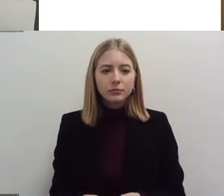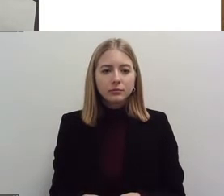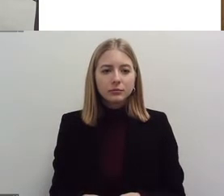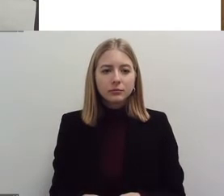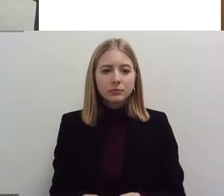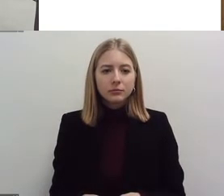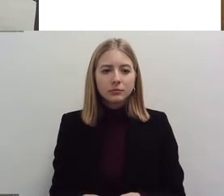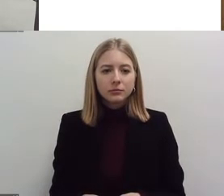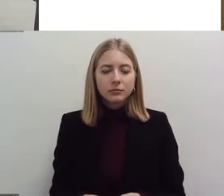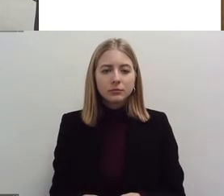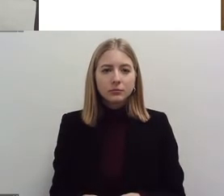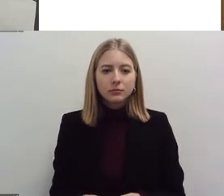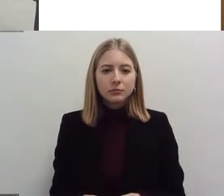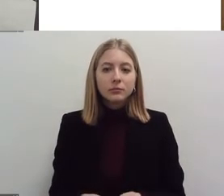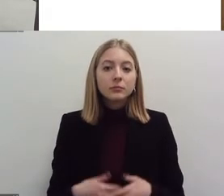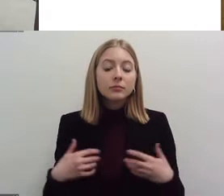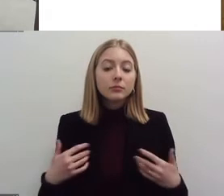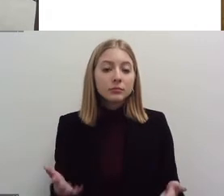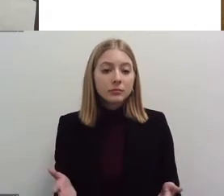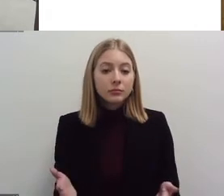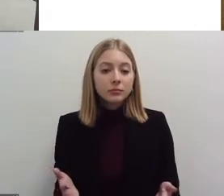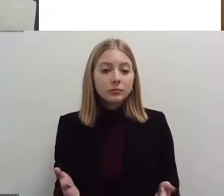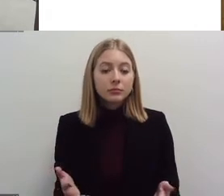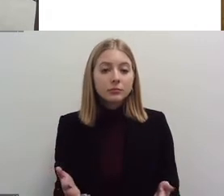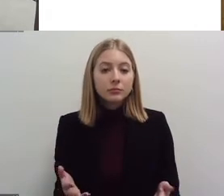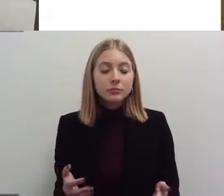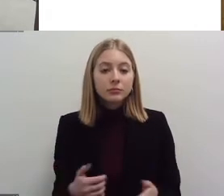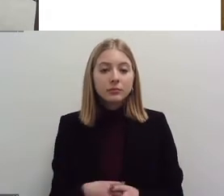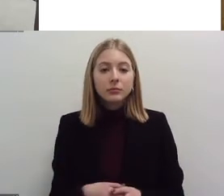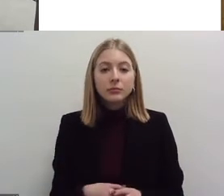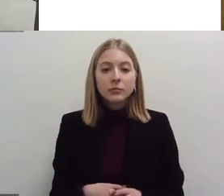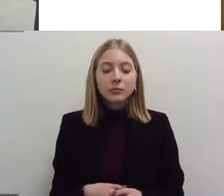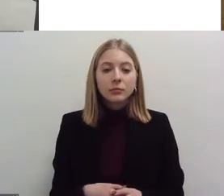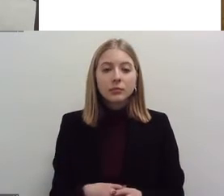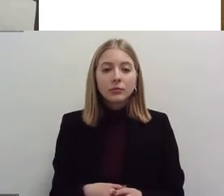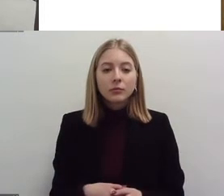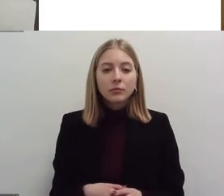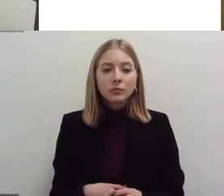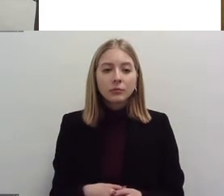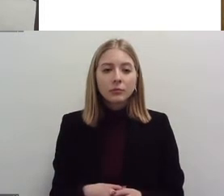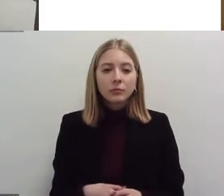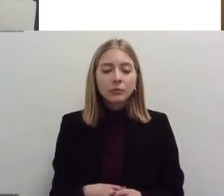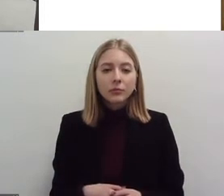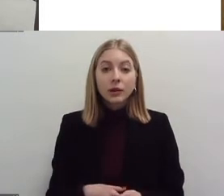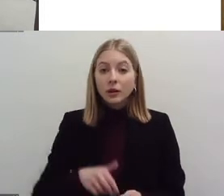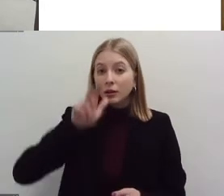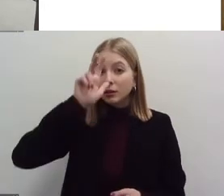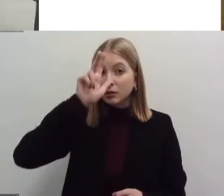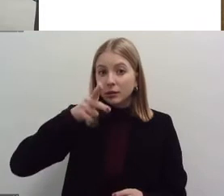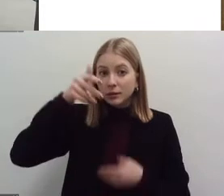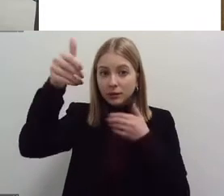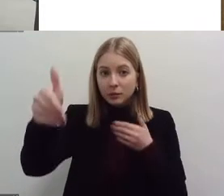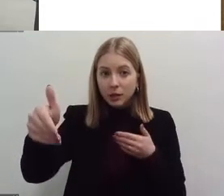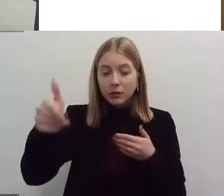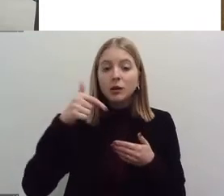Knosshemma has been for the last 3 years working a project financed by the Swedish Inheritance Fund. This